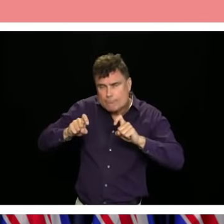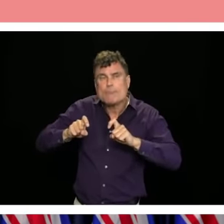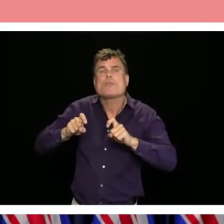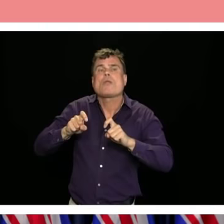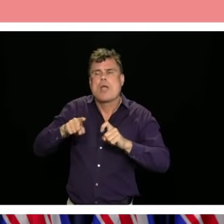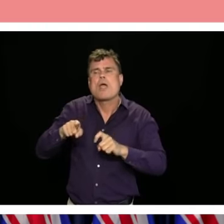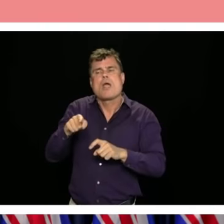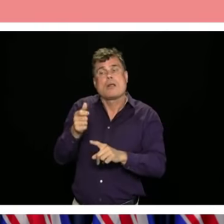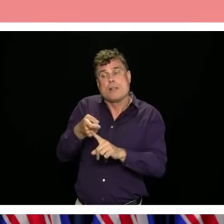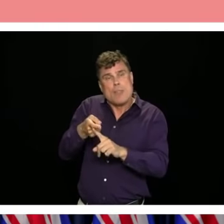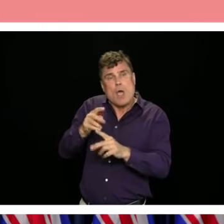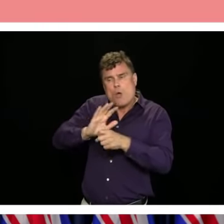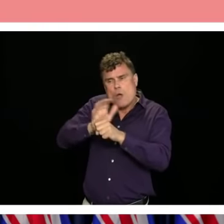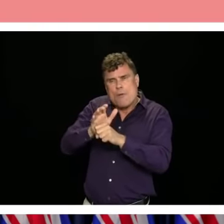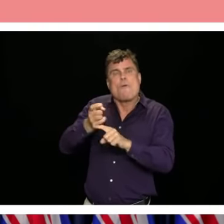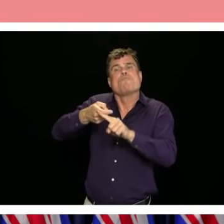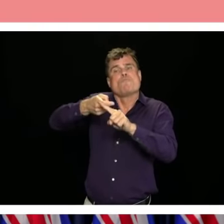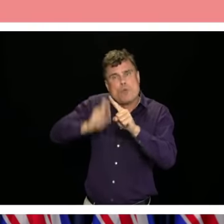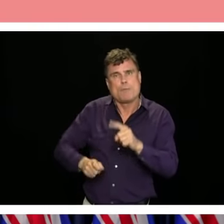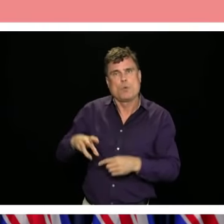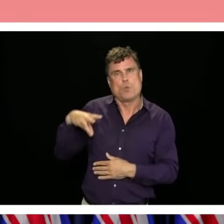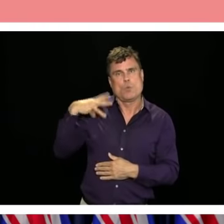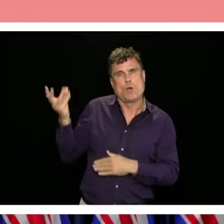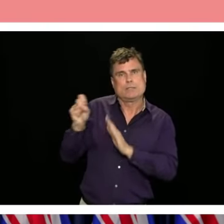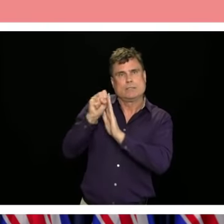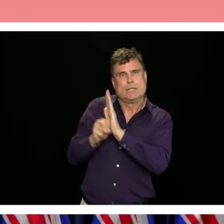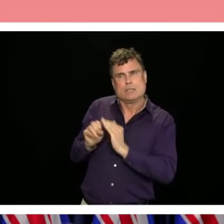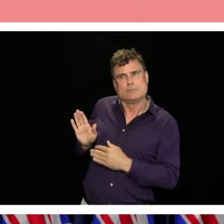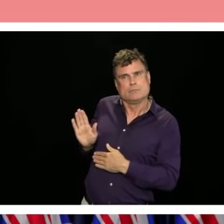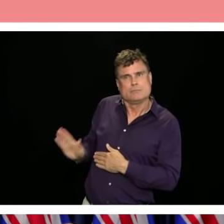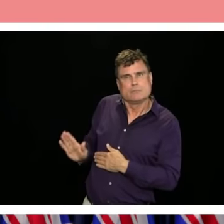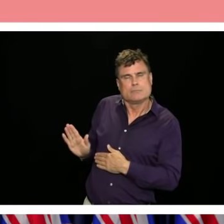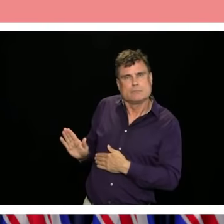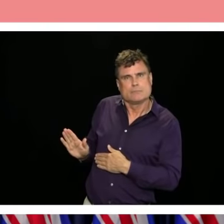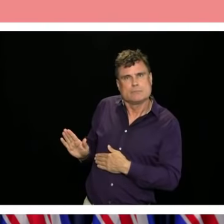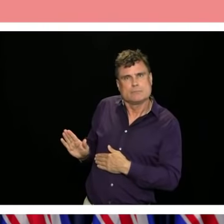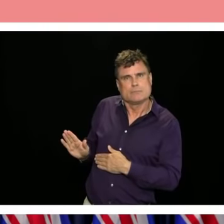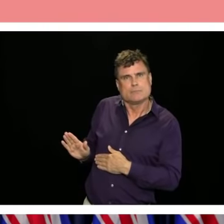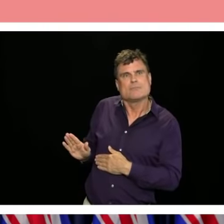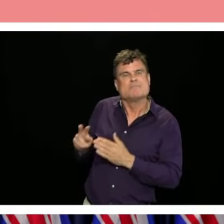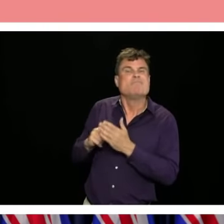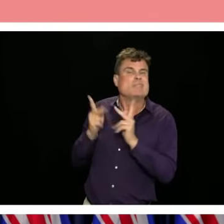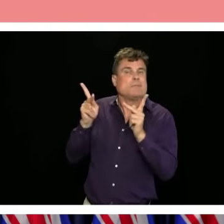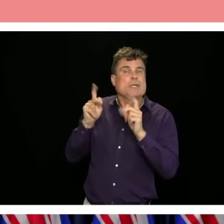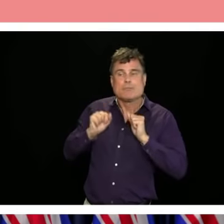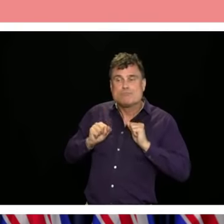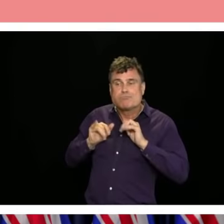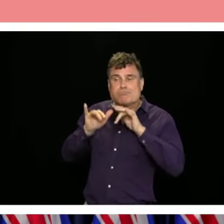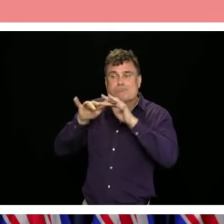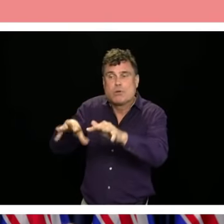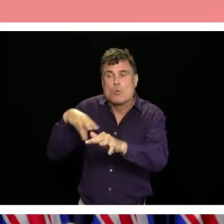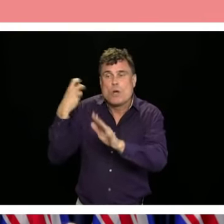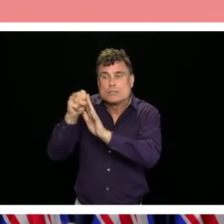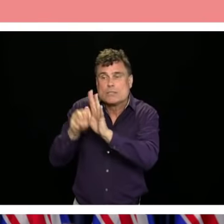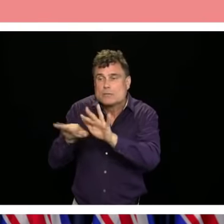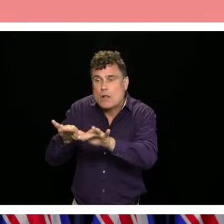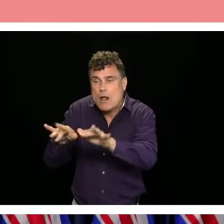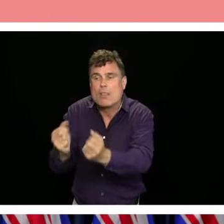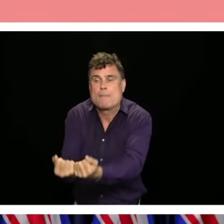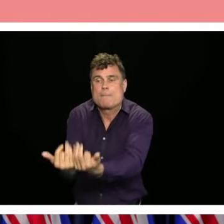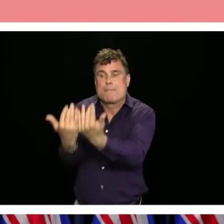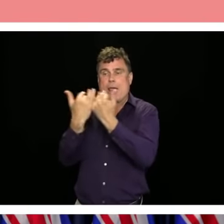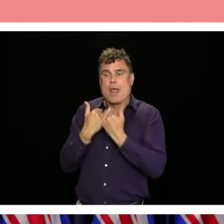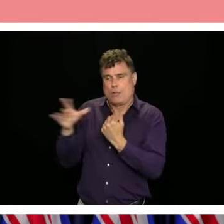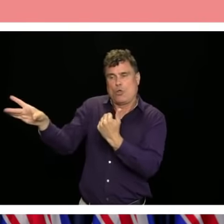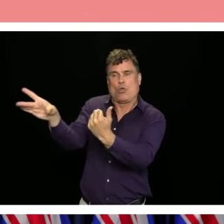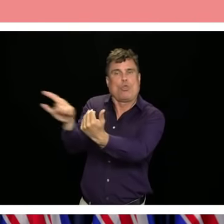the world. And finally, we have a whole cluster of cases that are related to what we call Washington State.